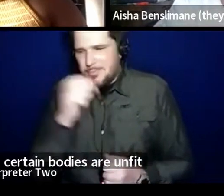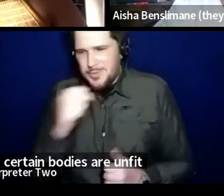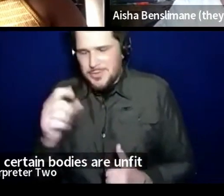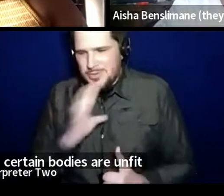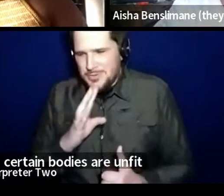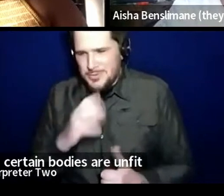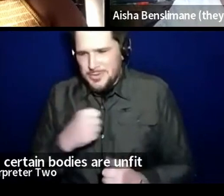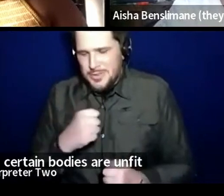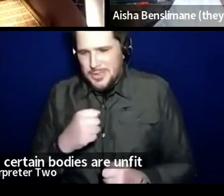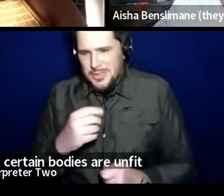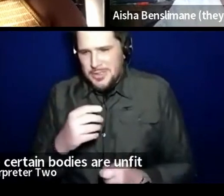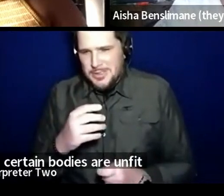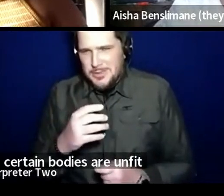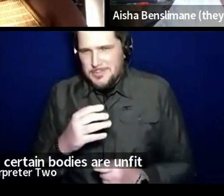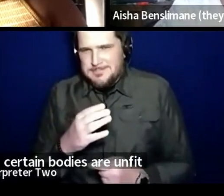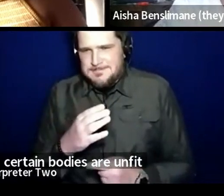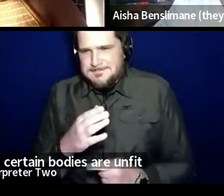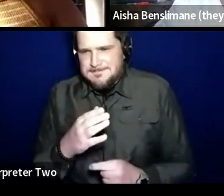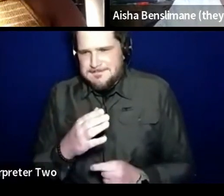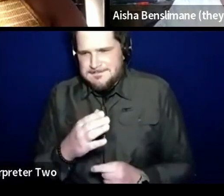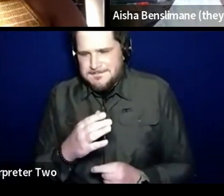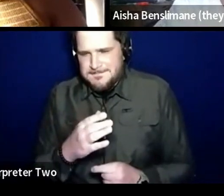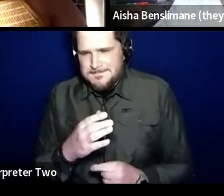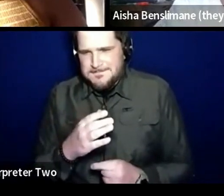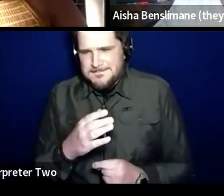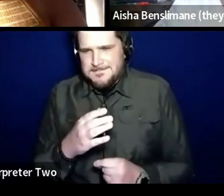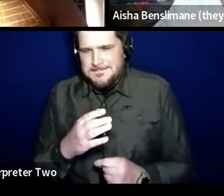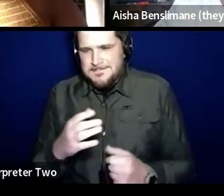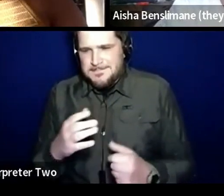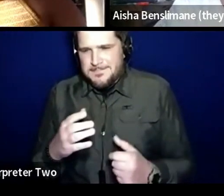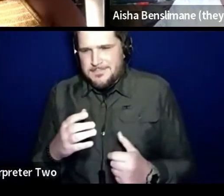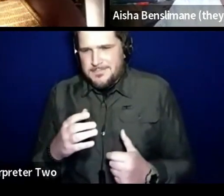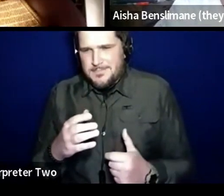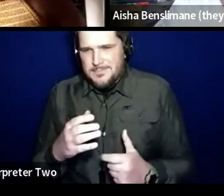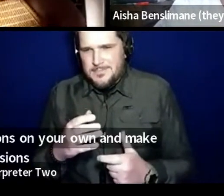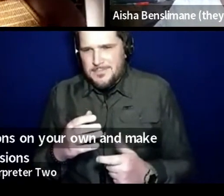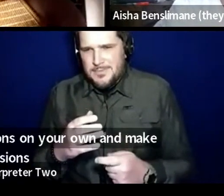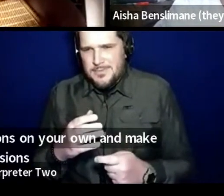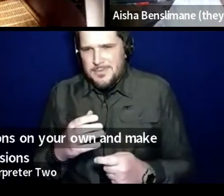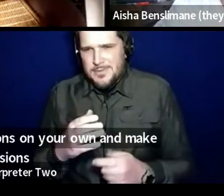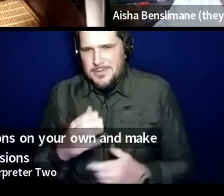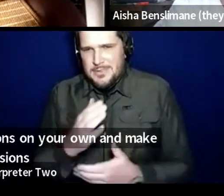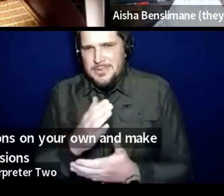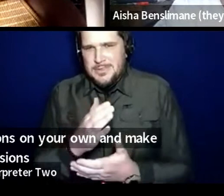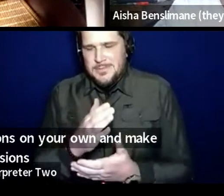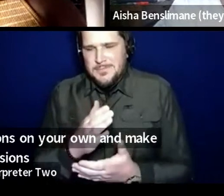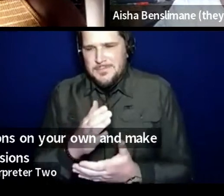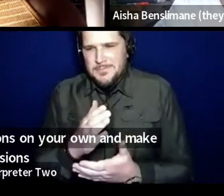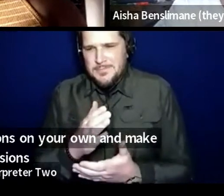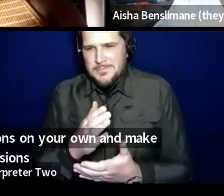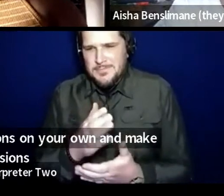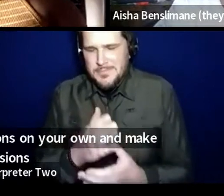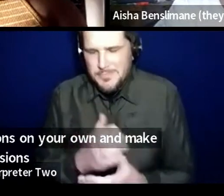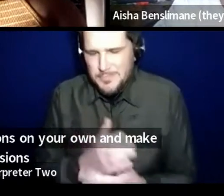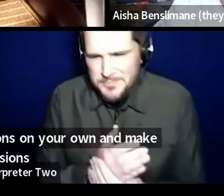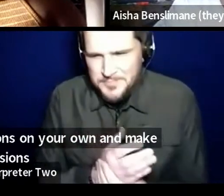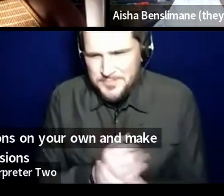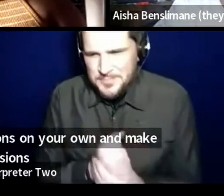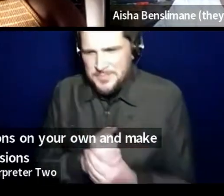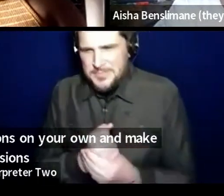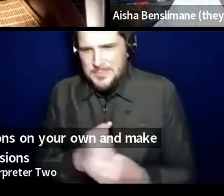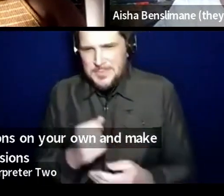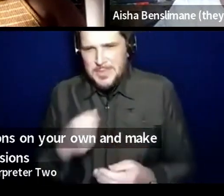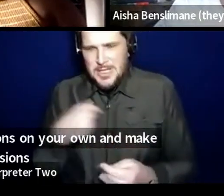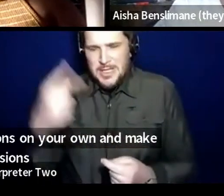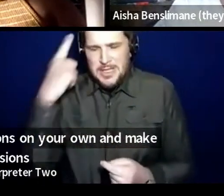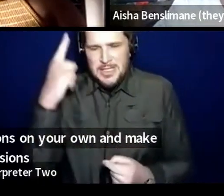make lifestyle decisions on your own. And I feel like the resonance between those two things. And I